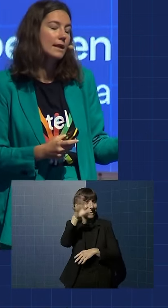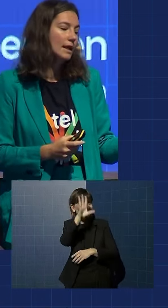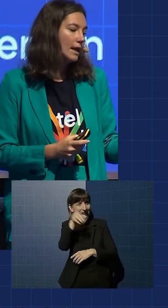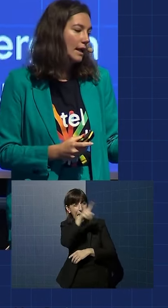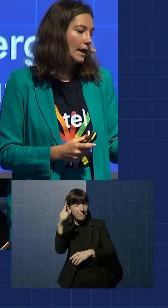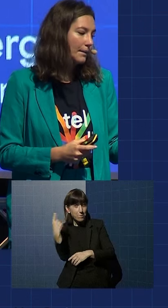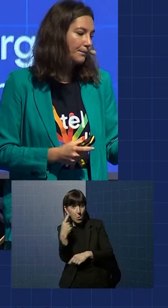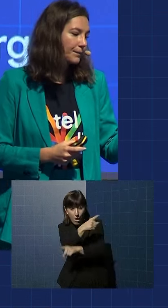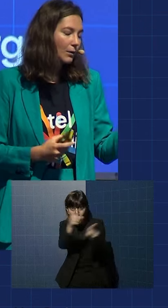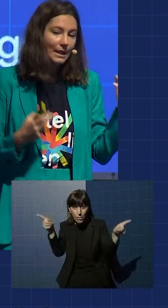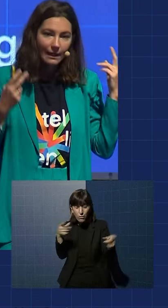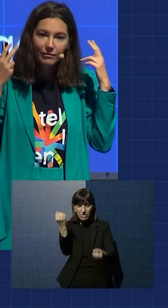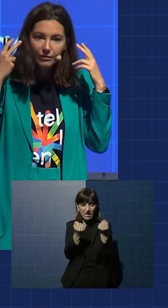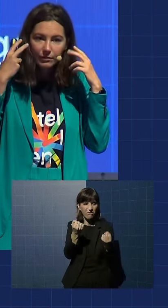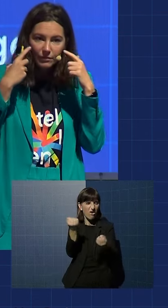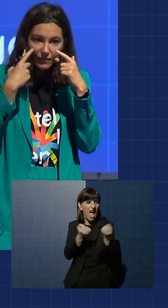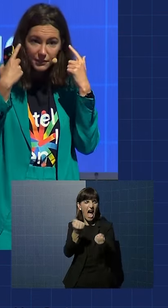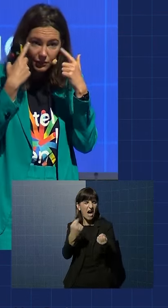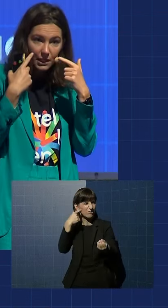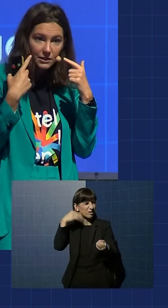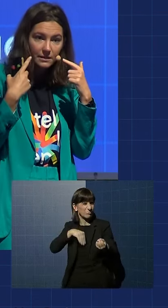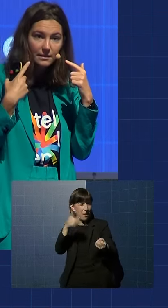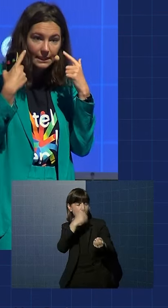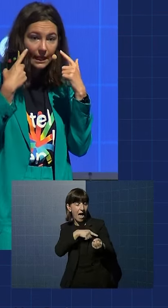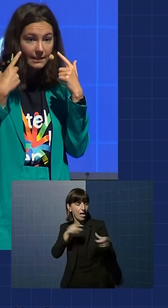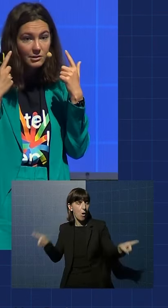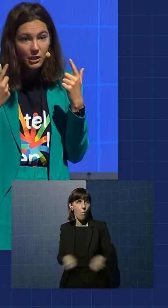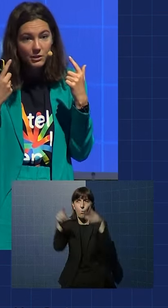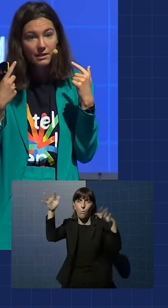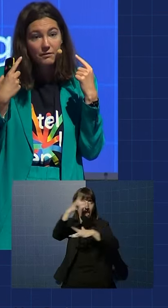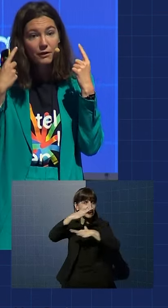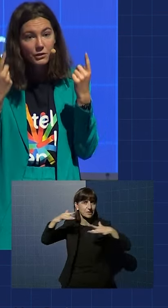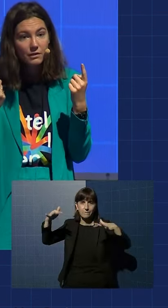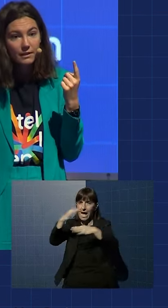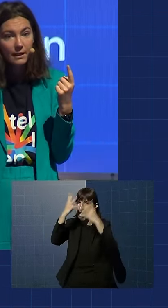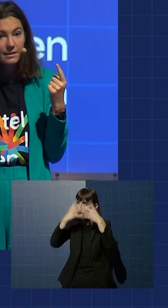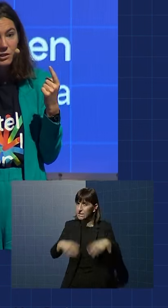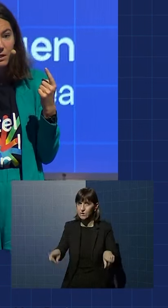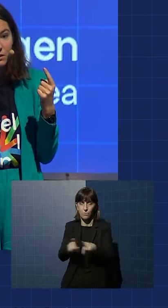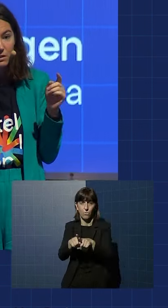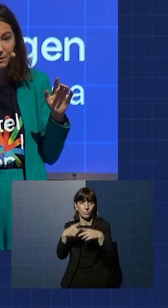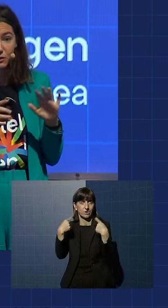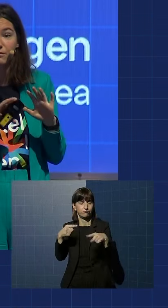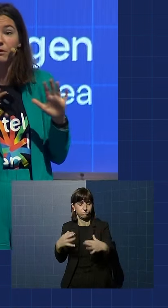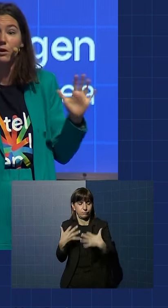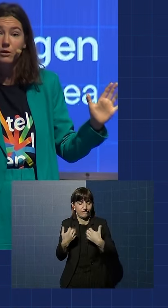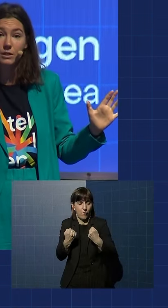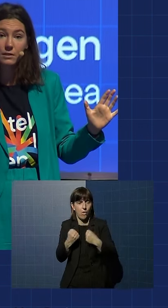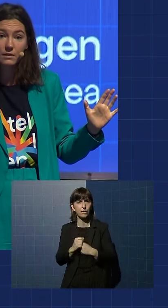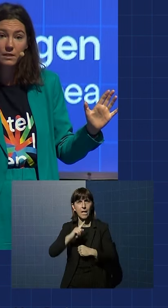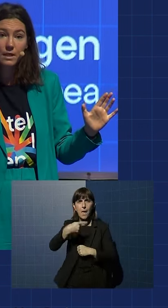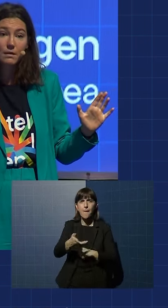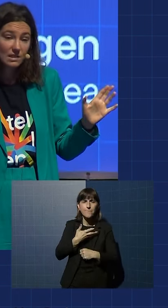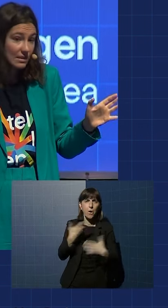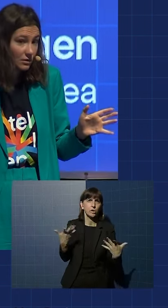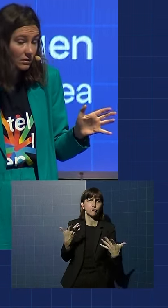impact. We have vision changes, the eyes change, and the function of the eyes change, especially for longer